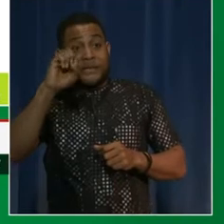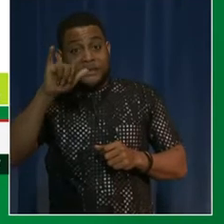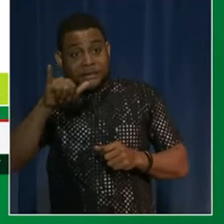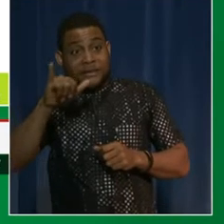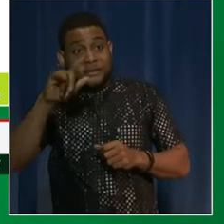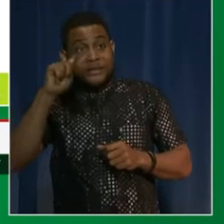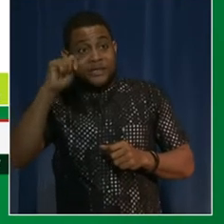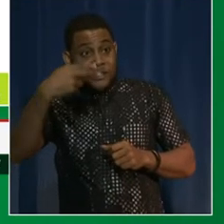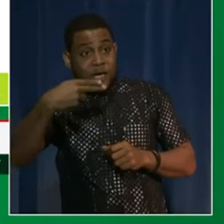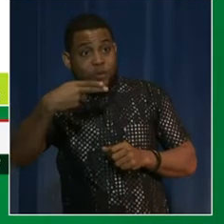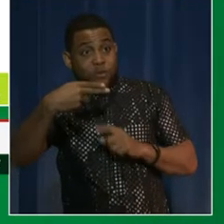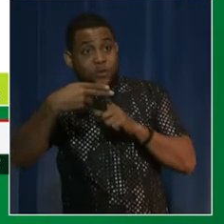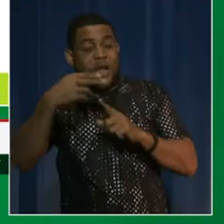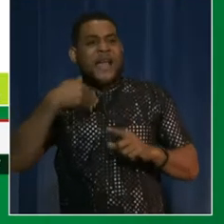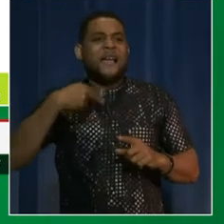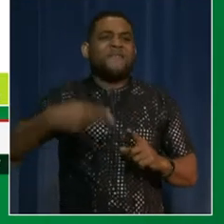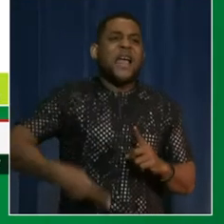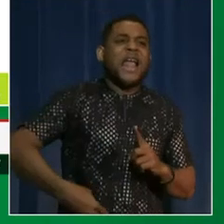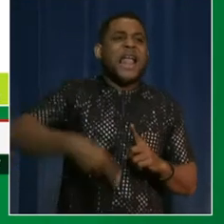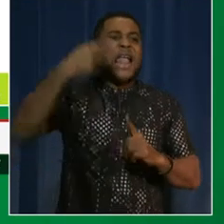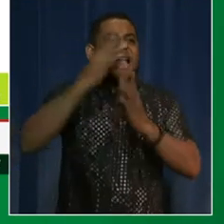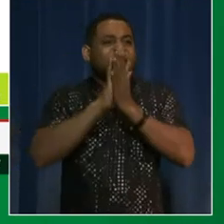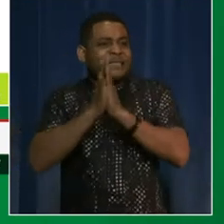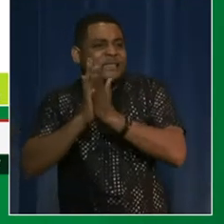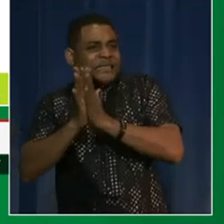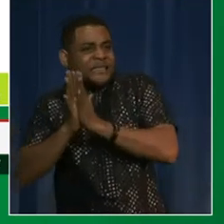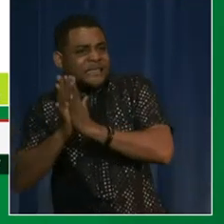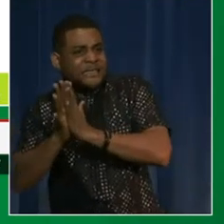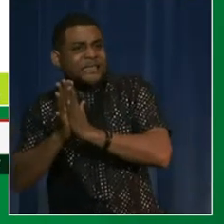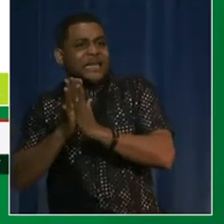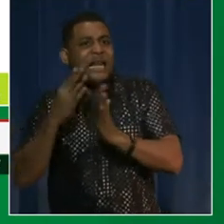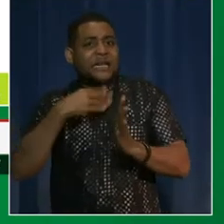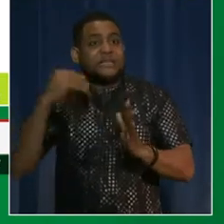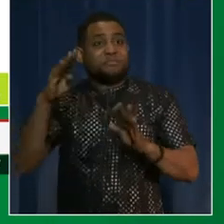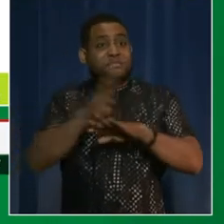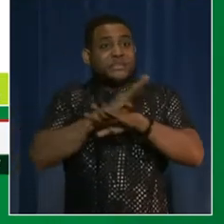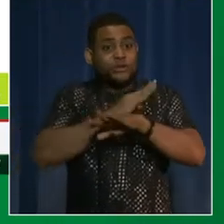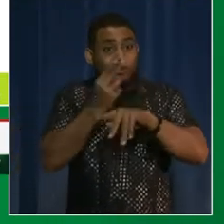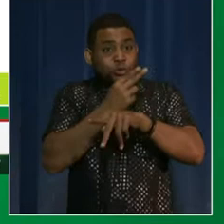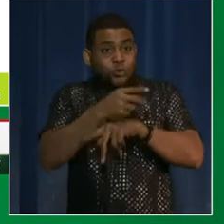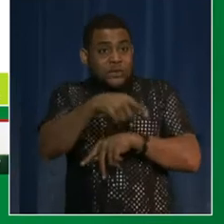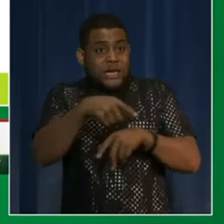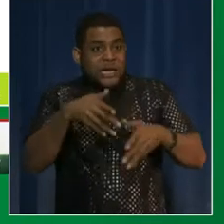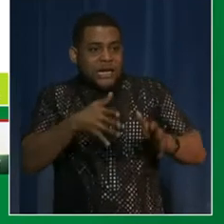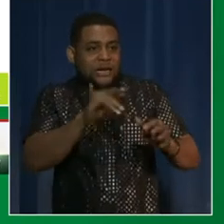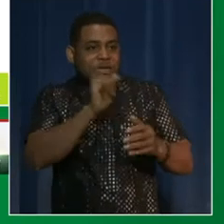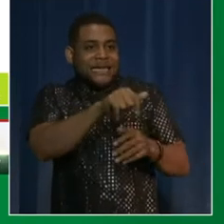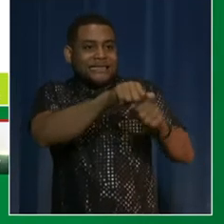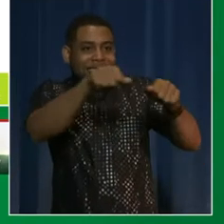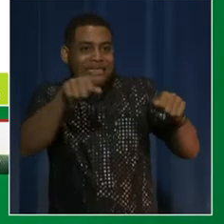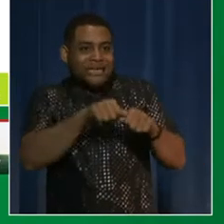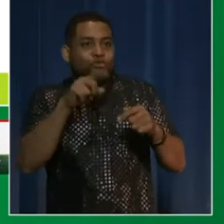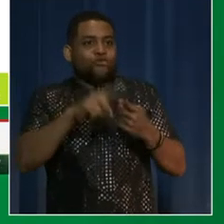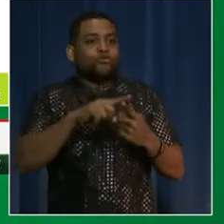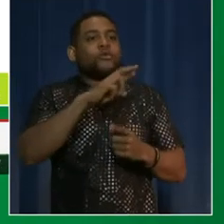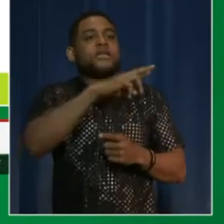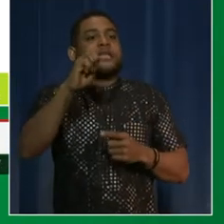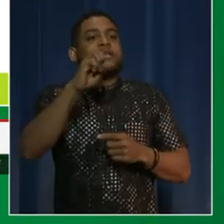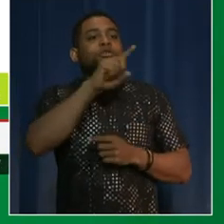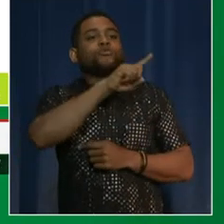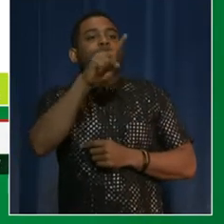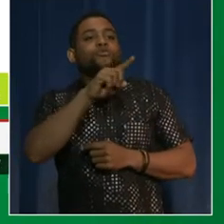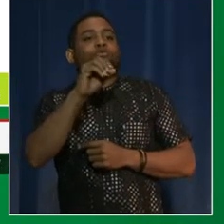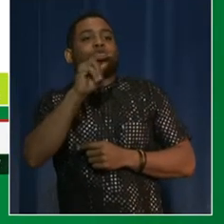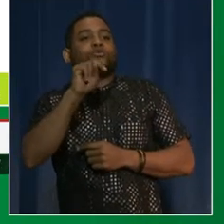higher density residential density and commercial use that would allow the site to rezone to MU6 or other